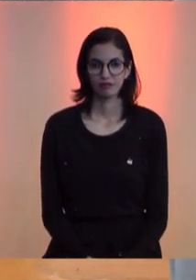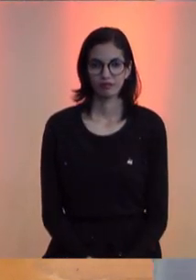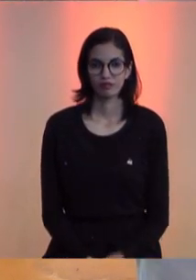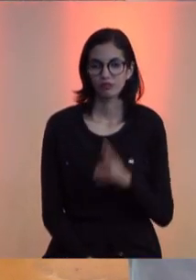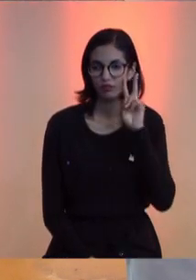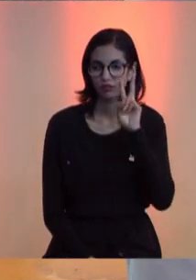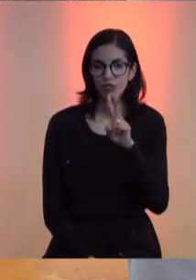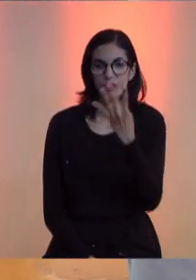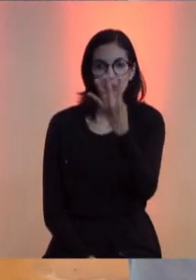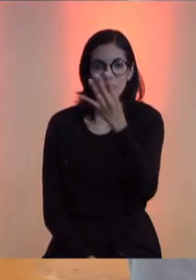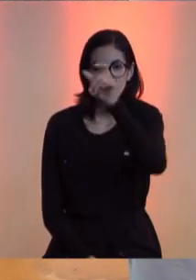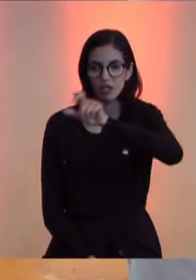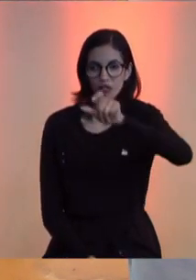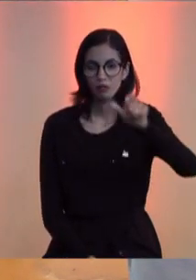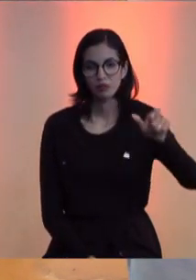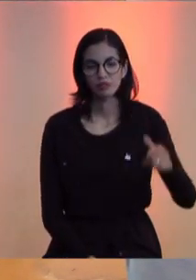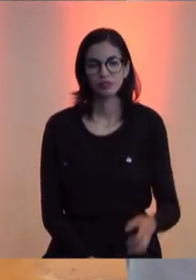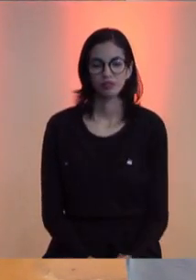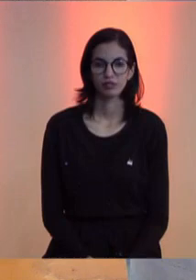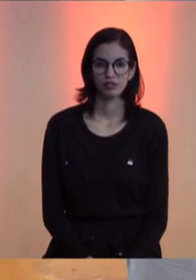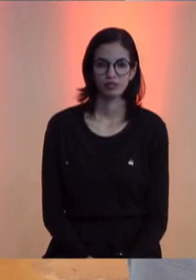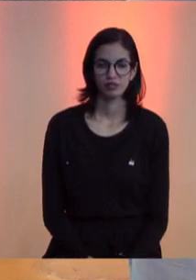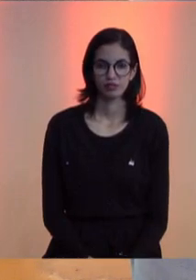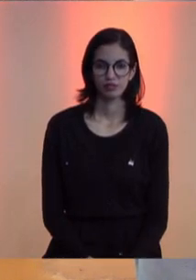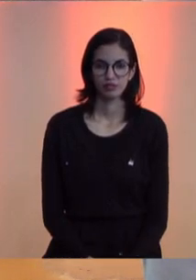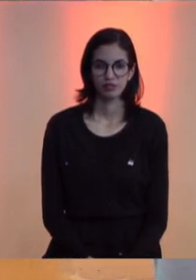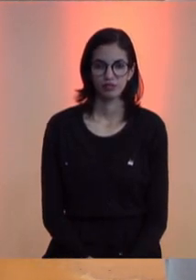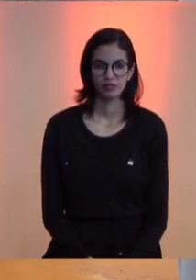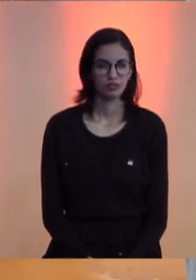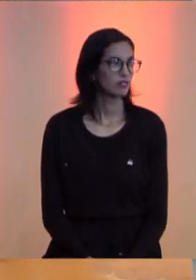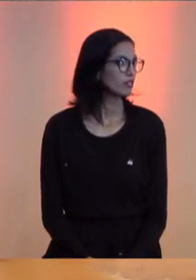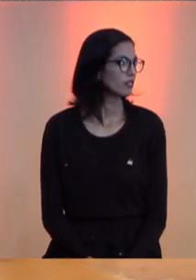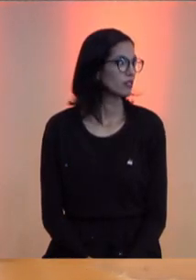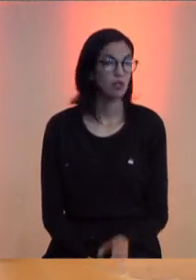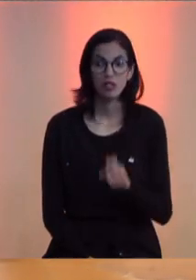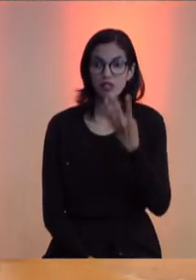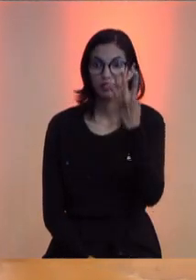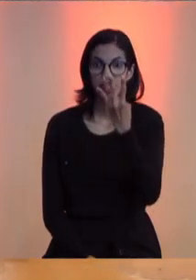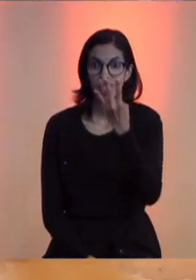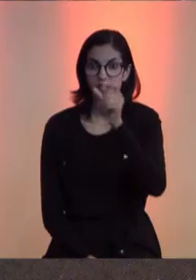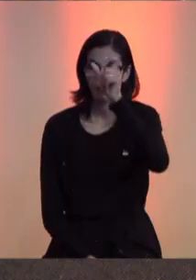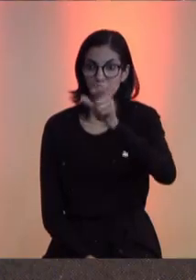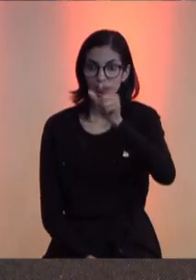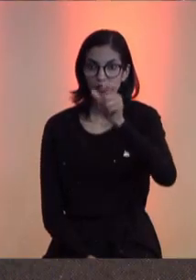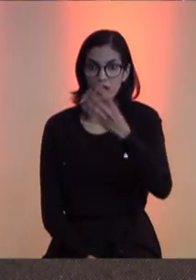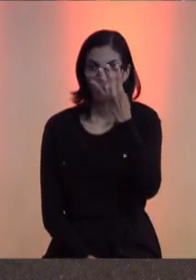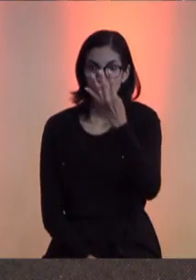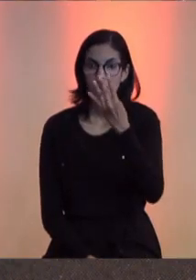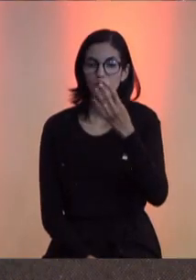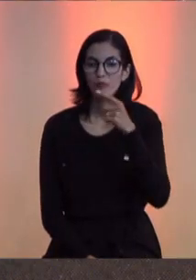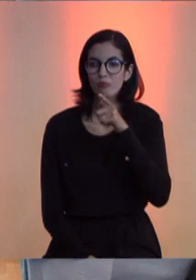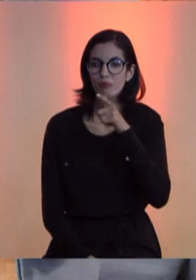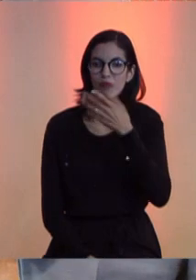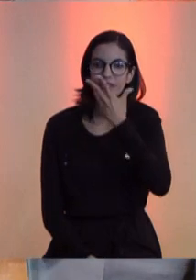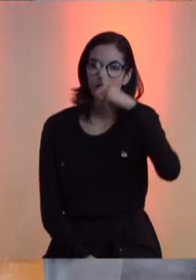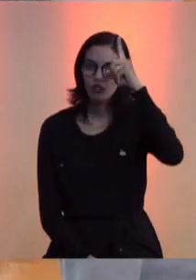hay cuatro. And the one looks like a god. Y el cuarto parece un dios. Listen, my people of this